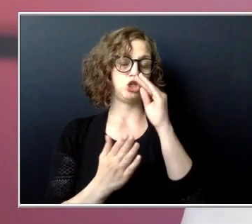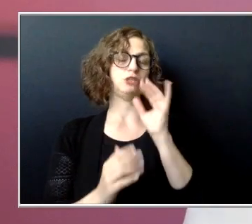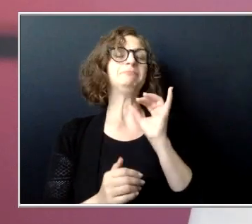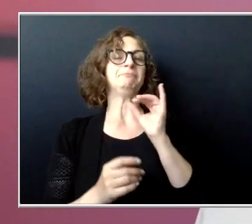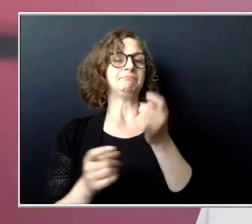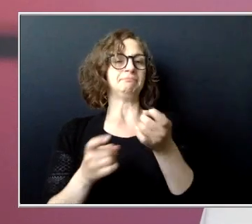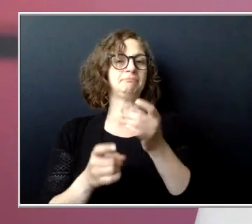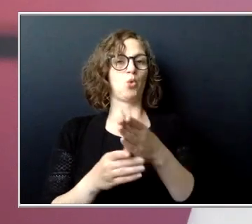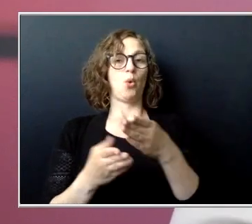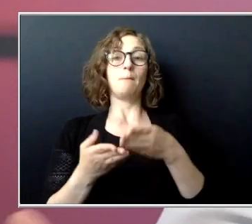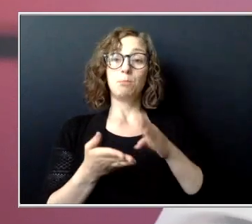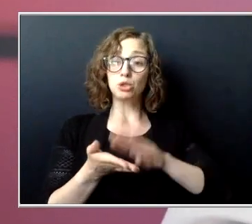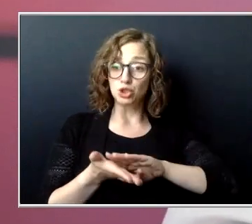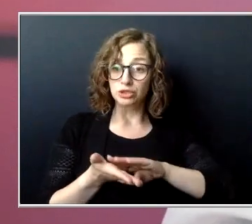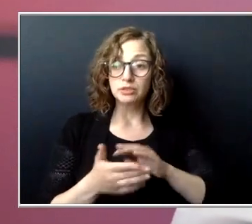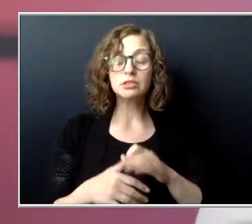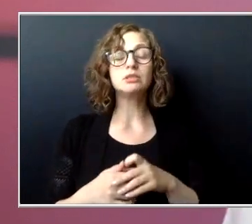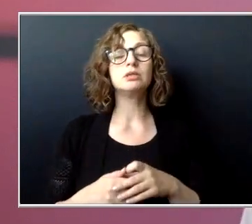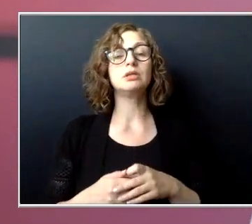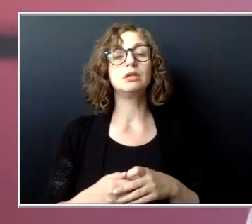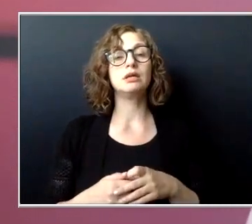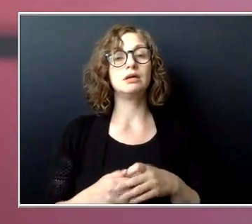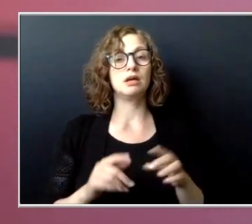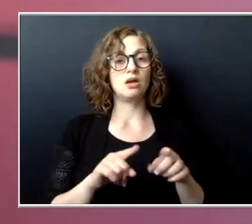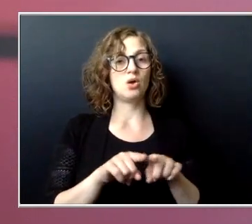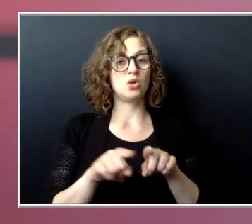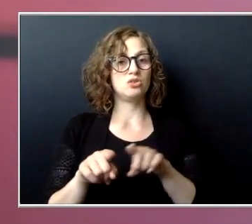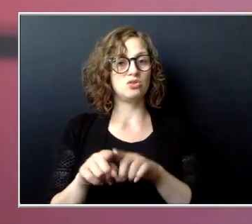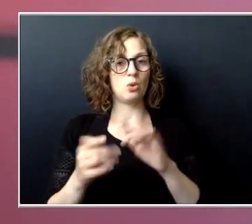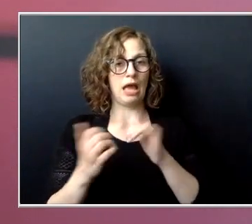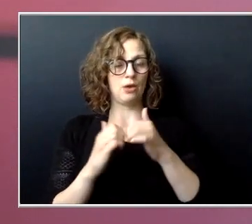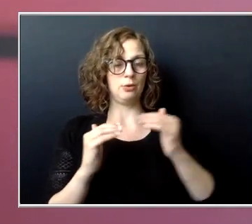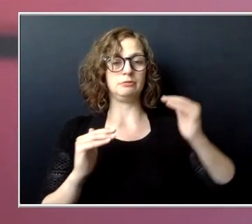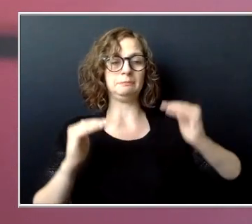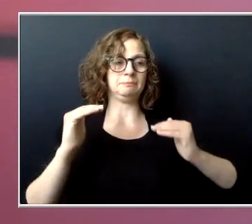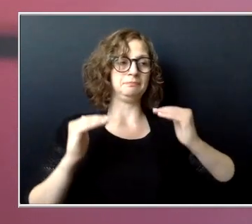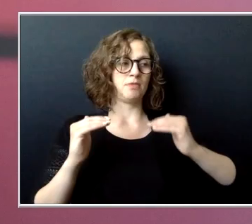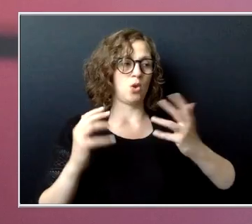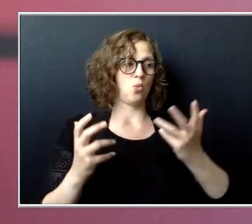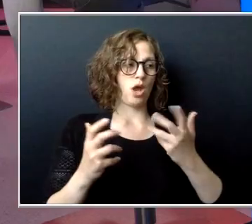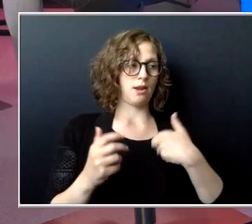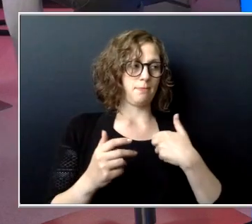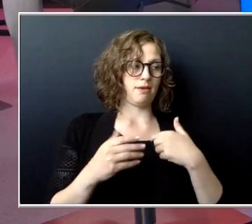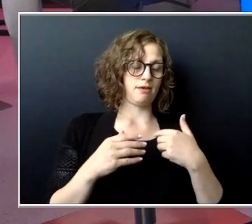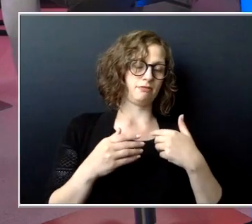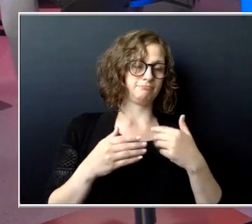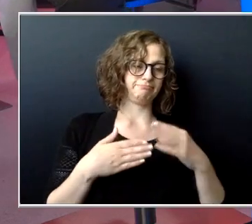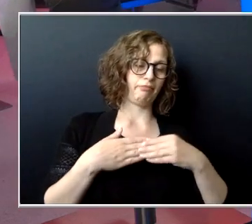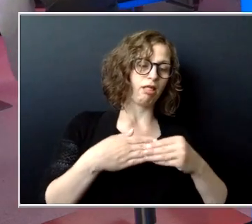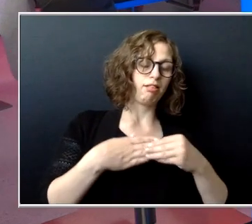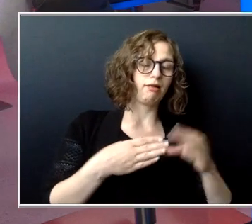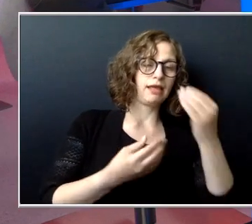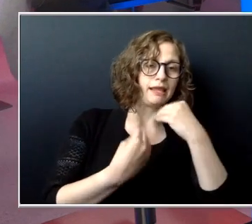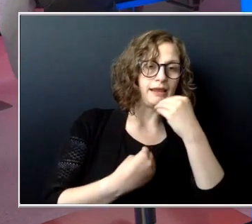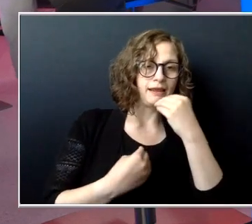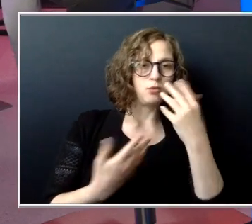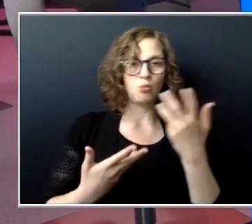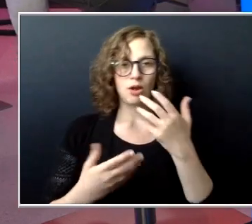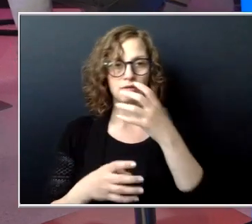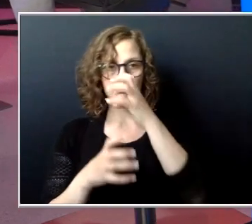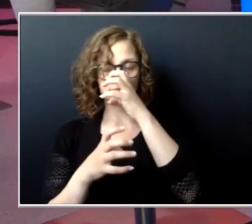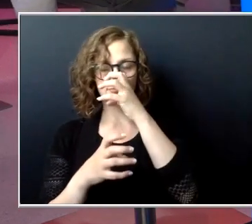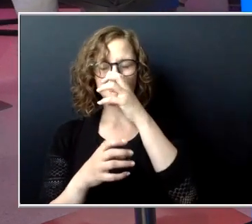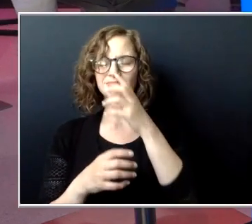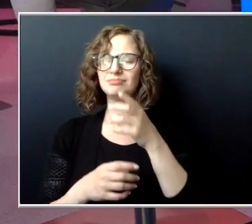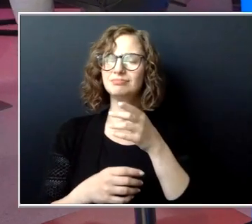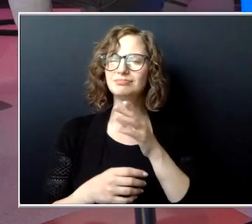have to learn how to, again, balance that and rework it. What did you have to change with your eating? I think changing your